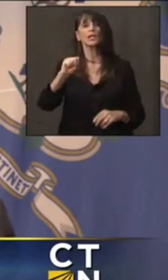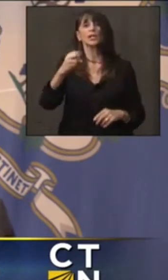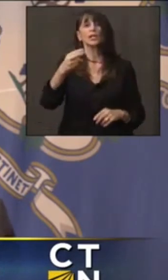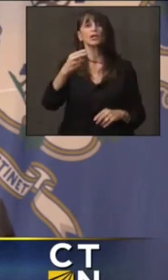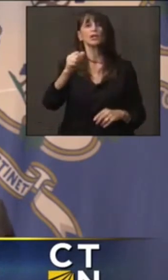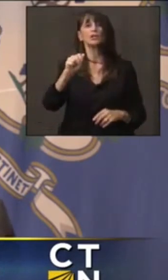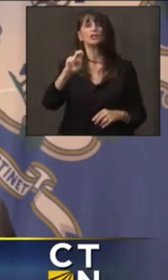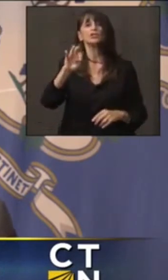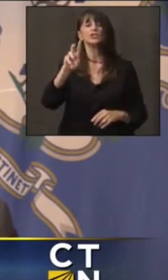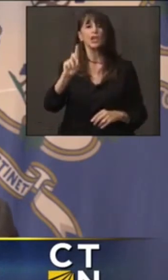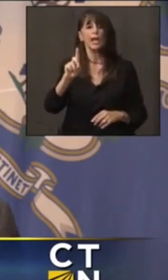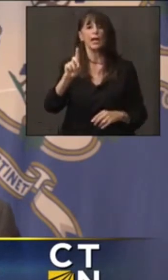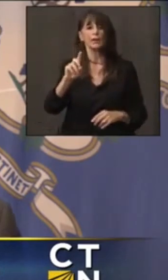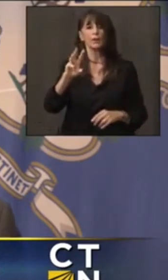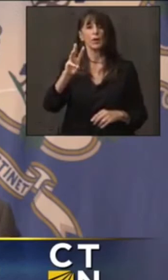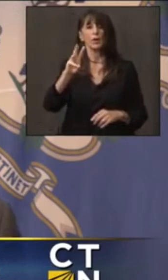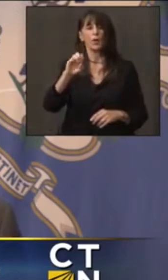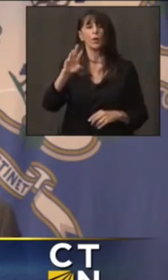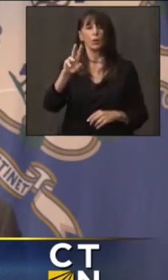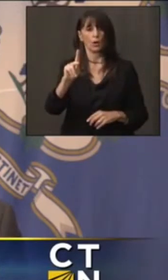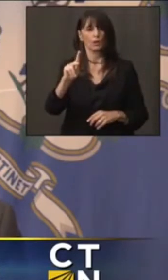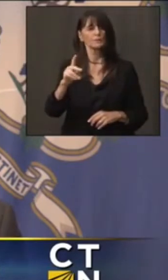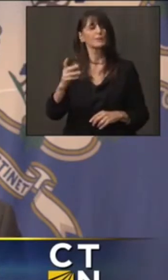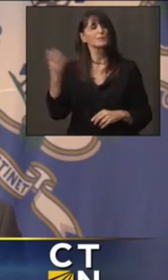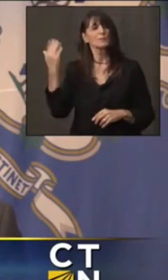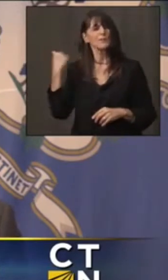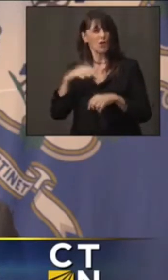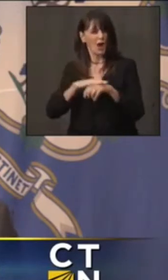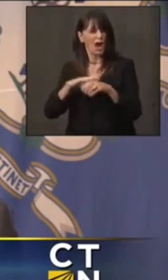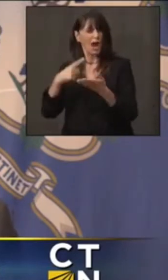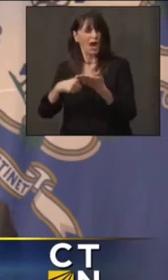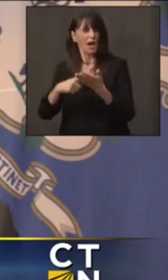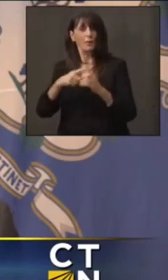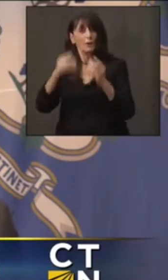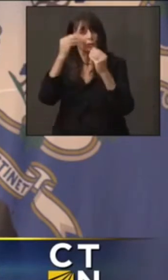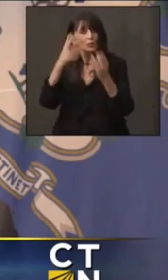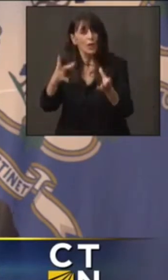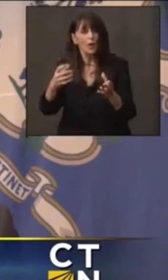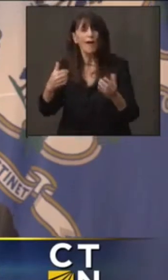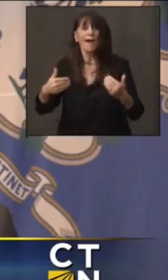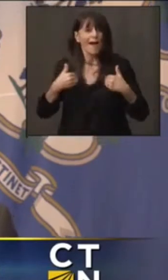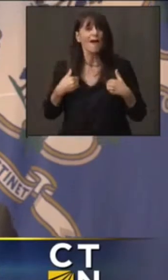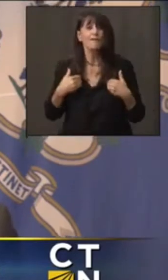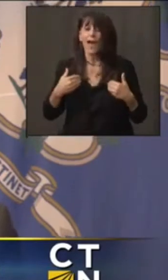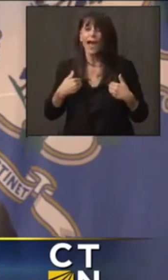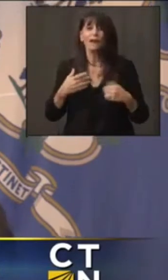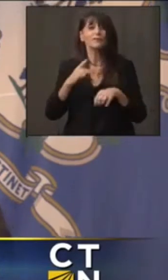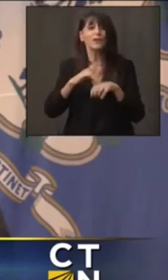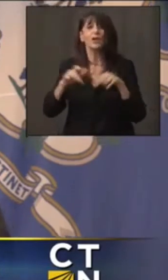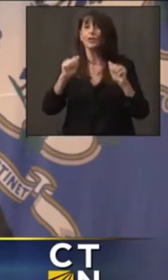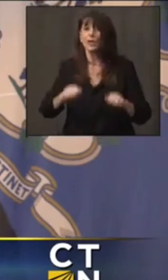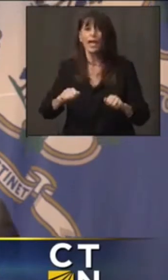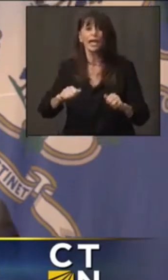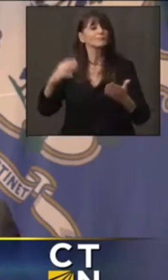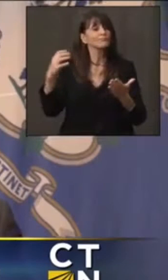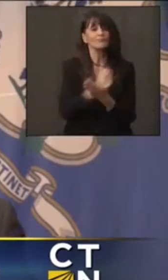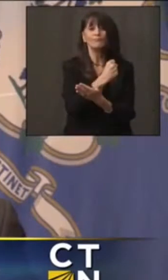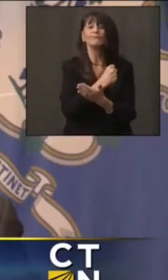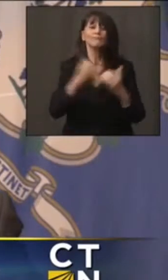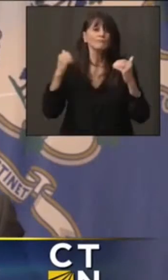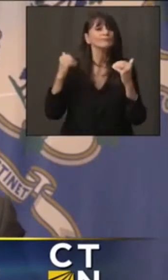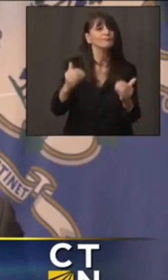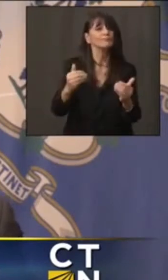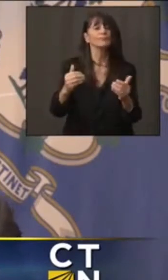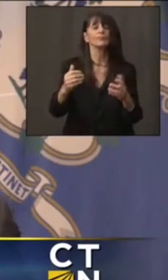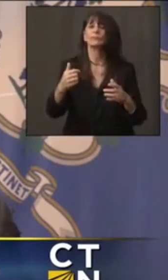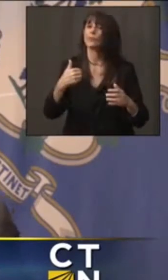talked about that in the past. I just want to remind you it's available. It's available now, and take credit for it. Take advantage of it. And we have a